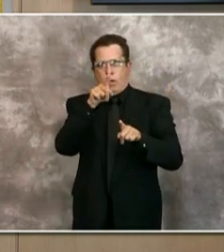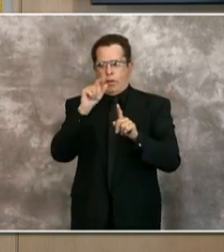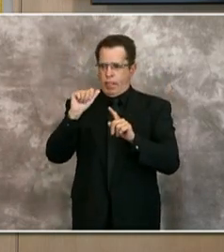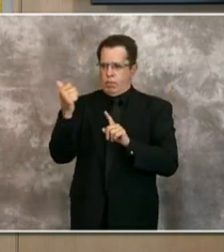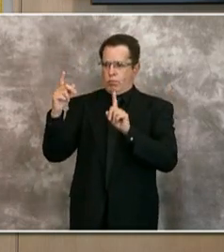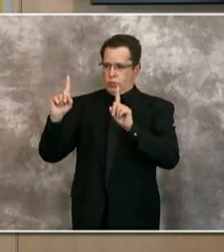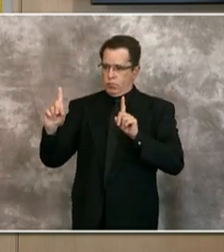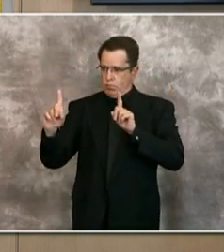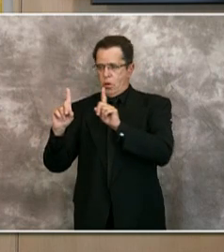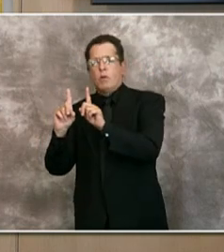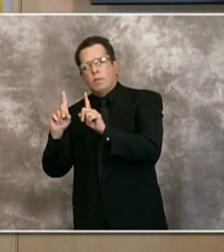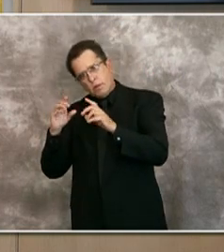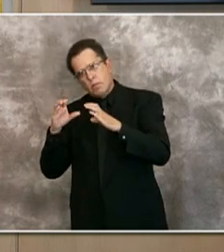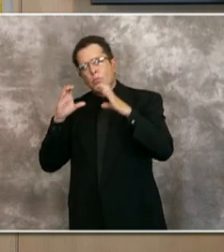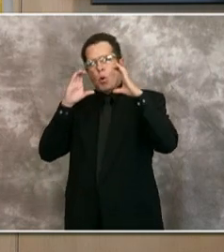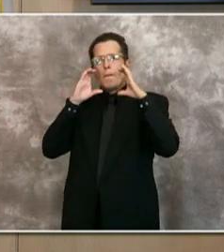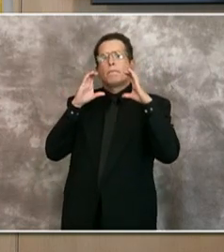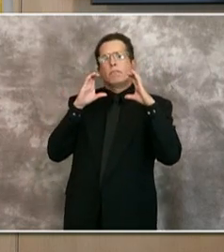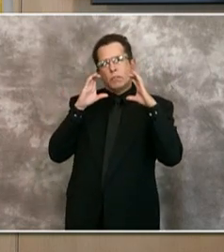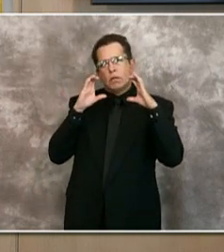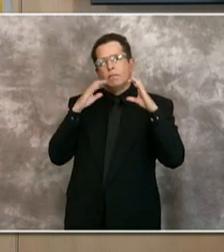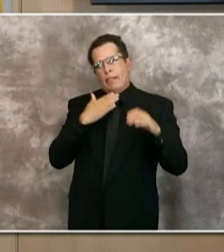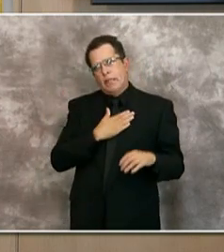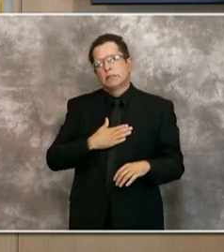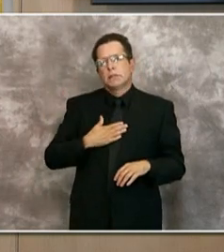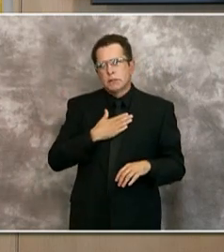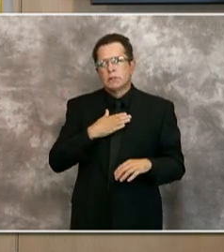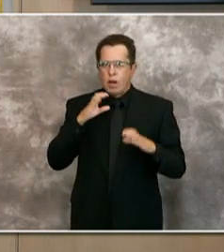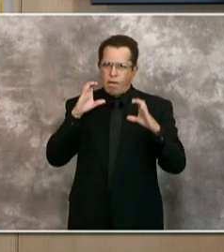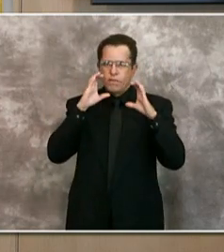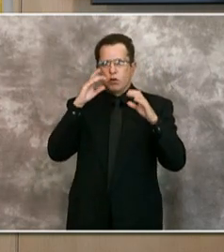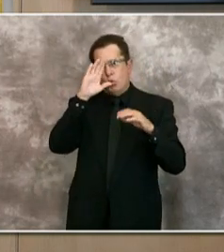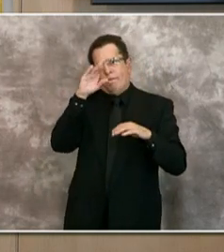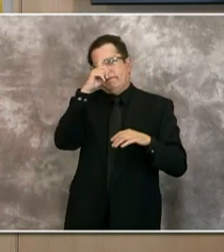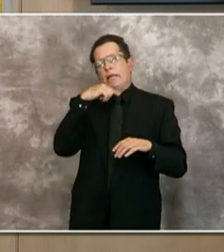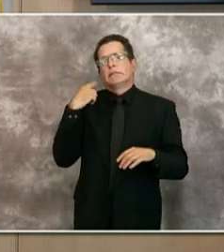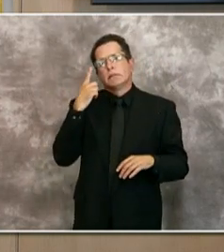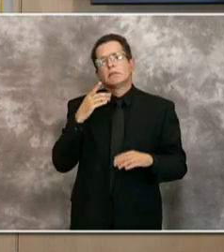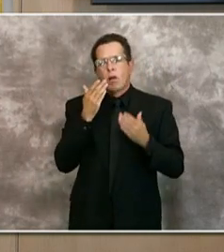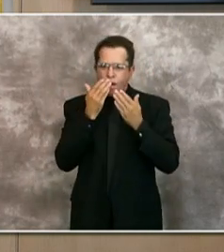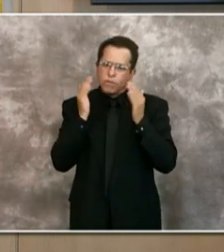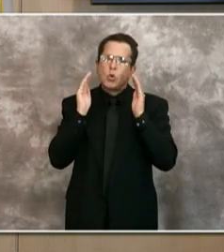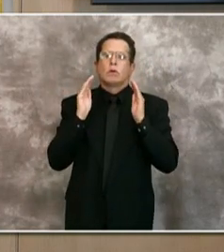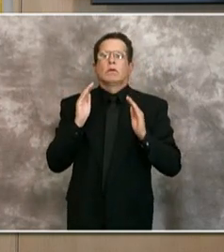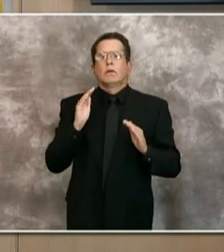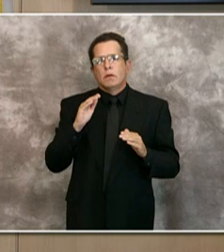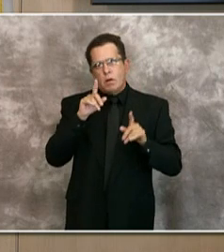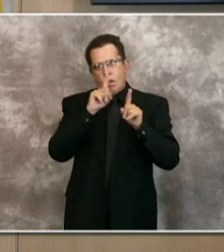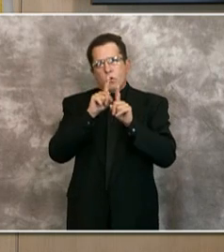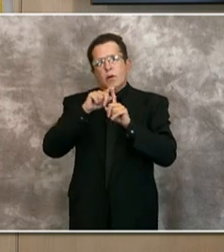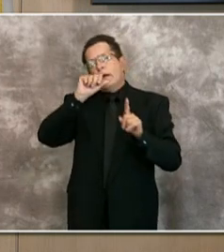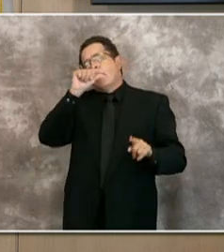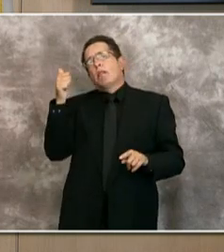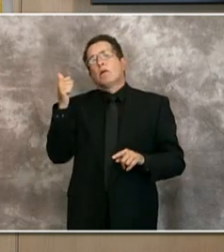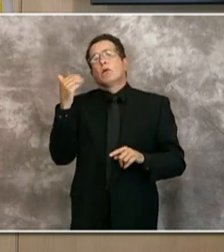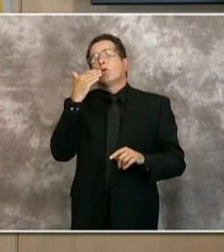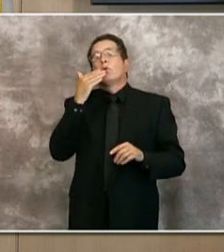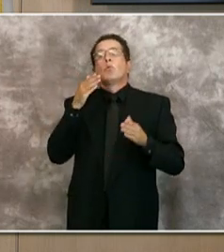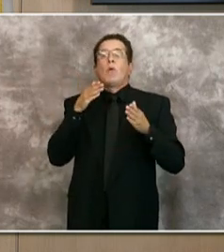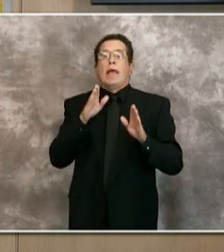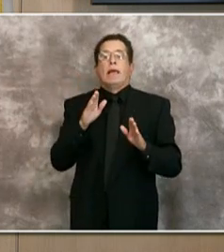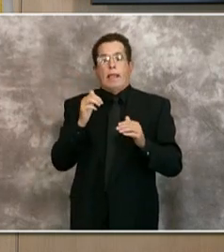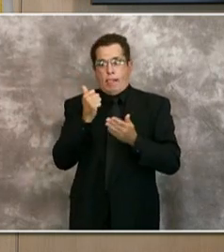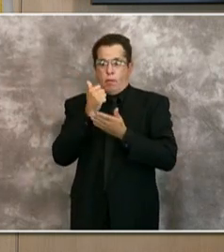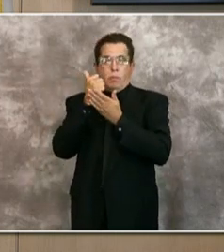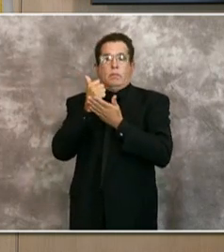people. So please, cover your face. Another good way to help fight this